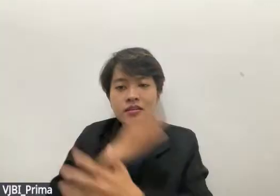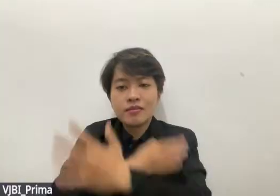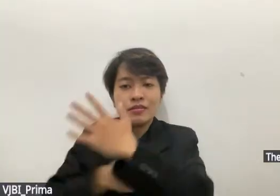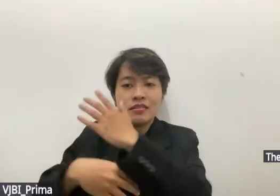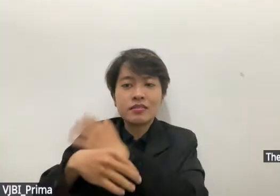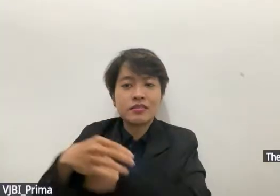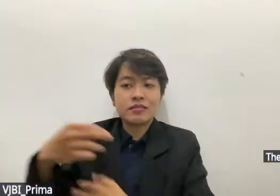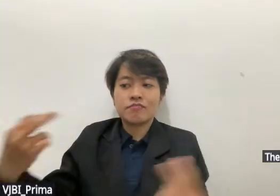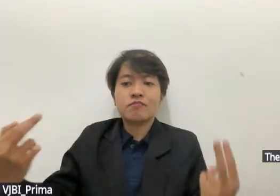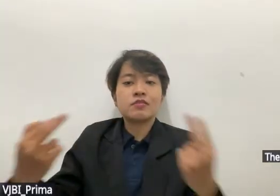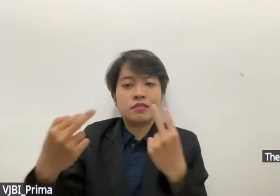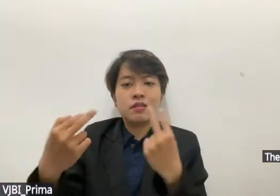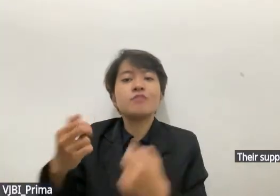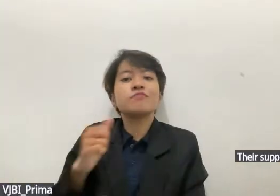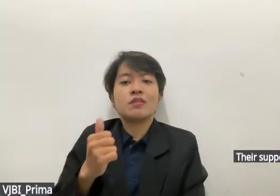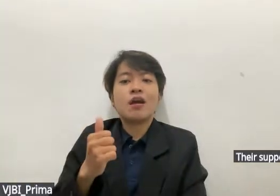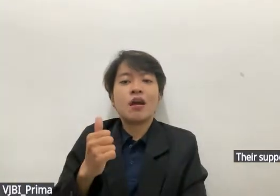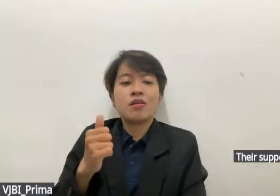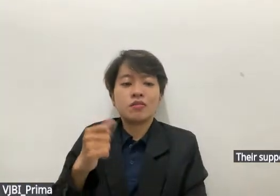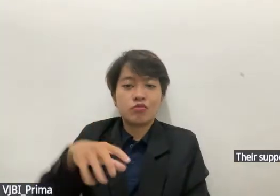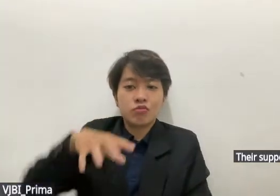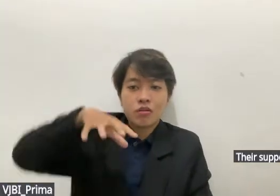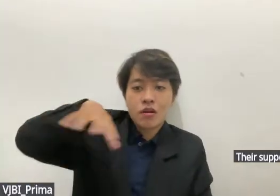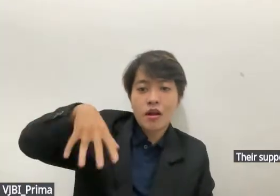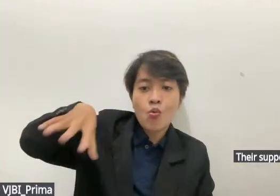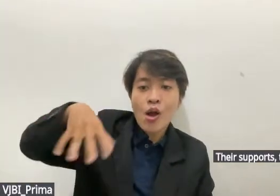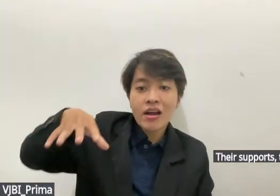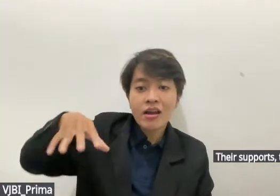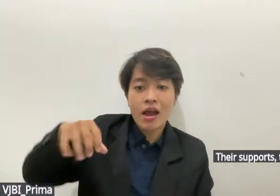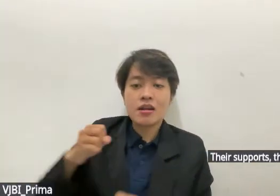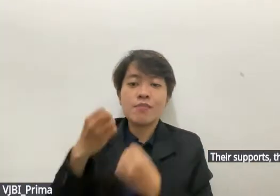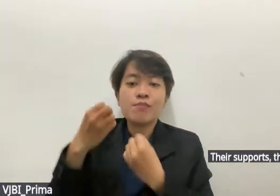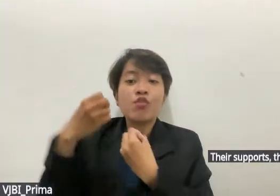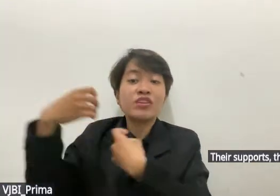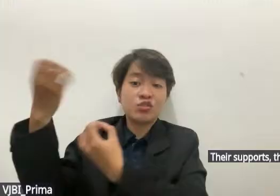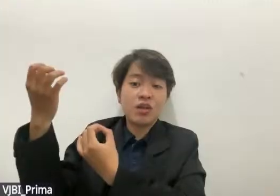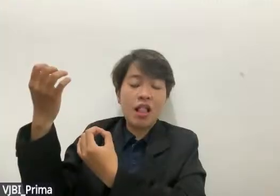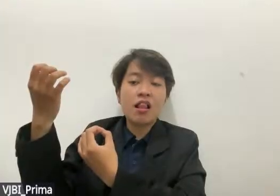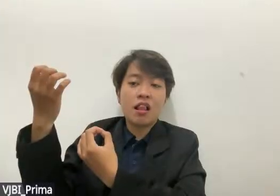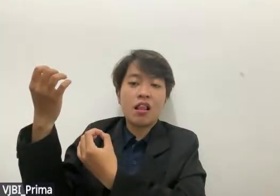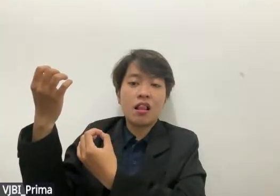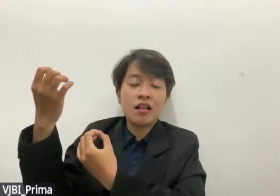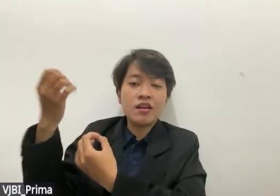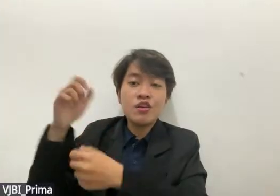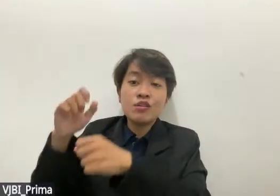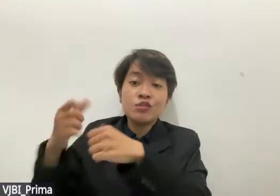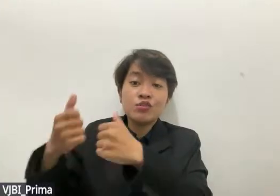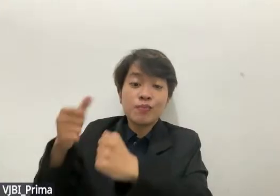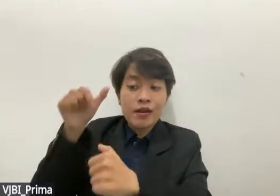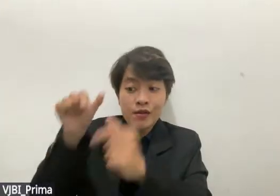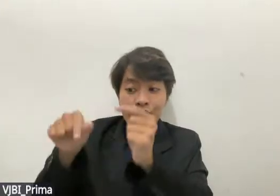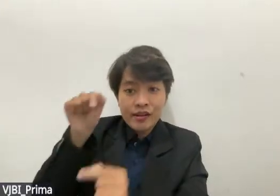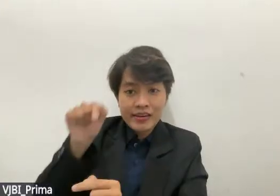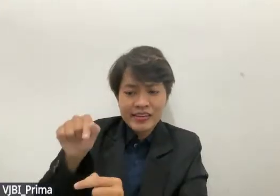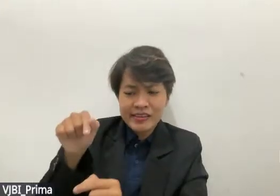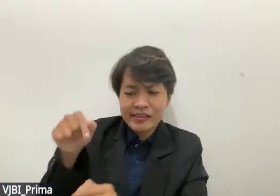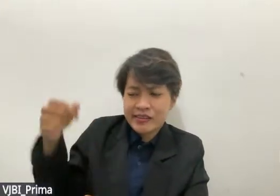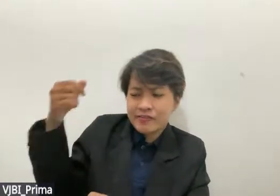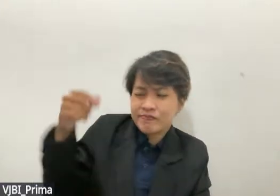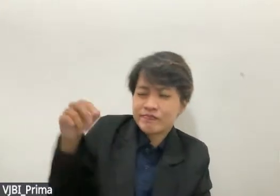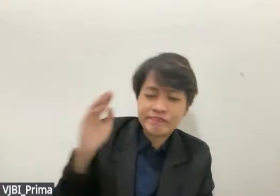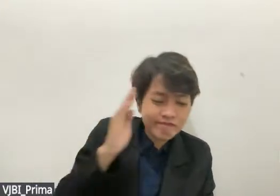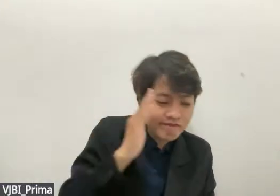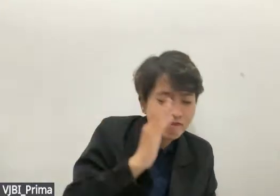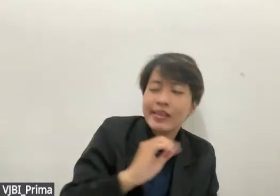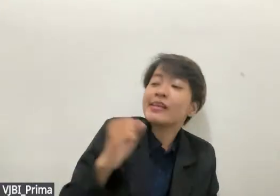members, professionals, you make it so that they can't ignore you.